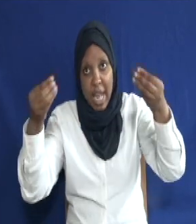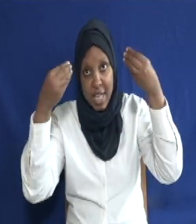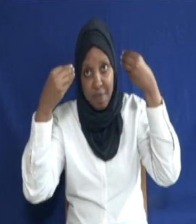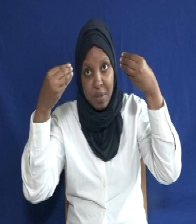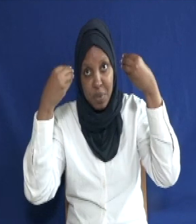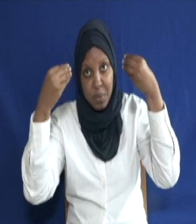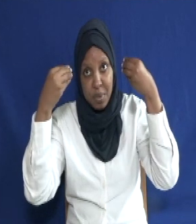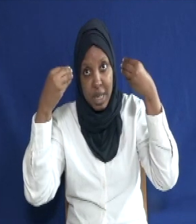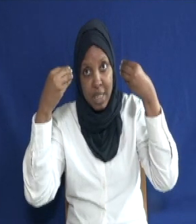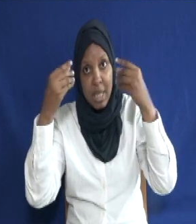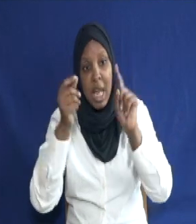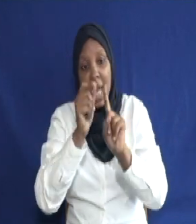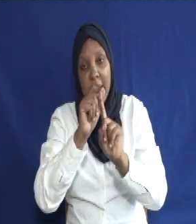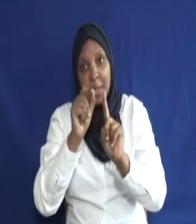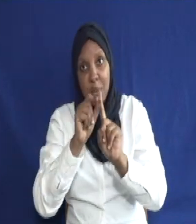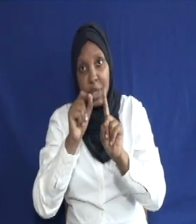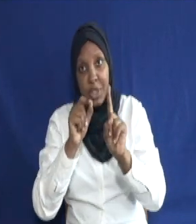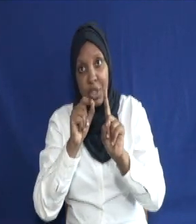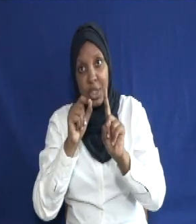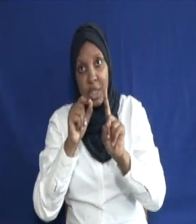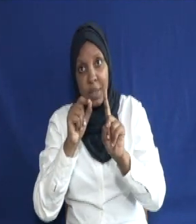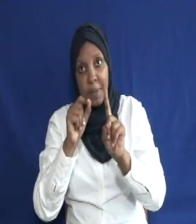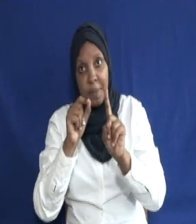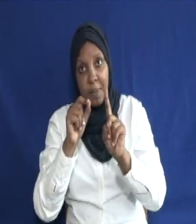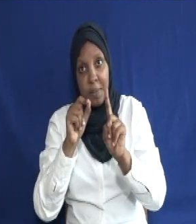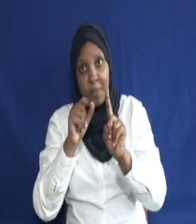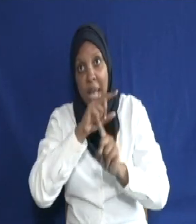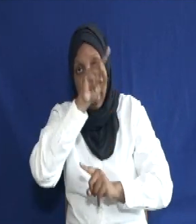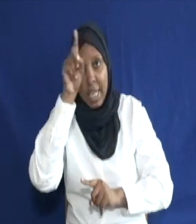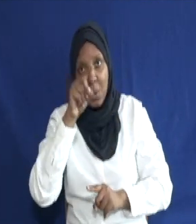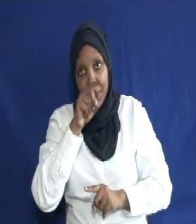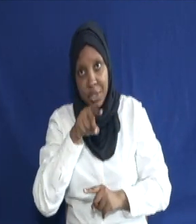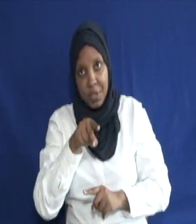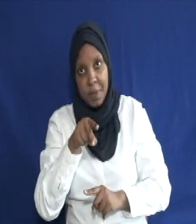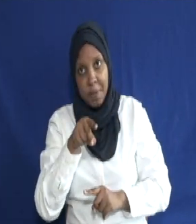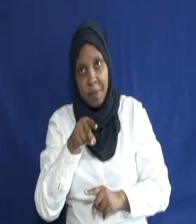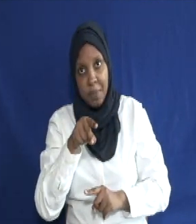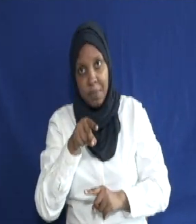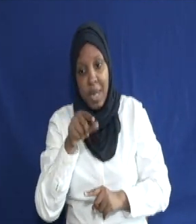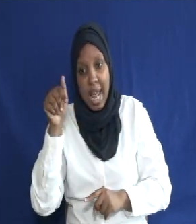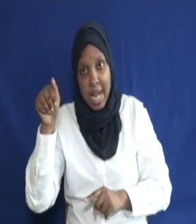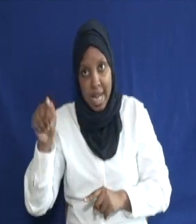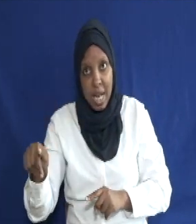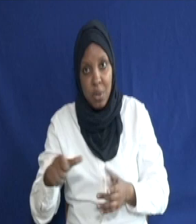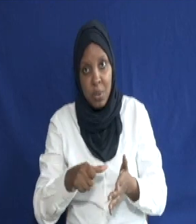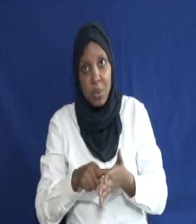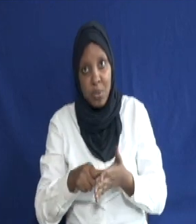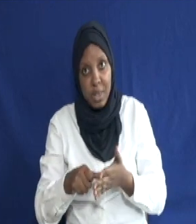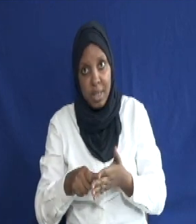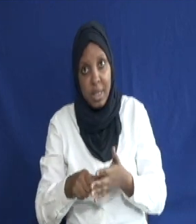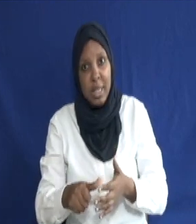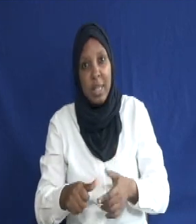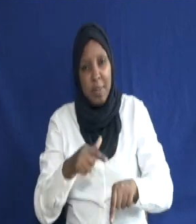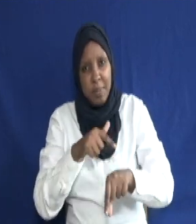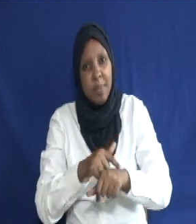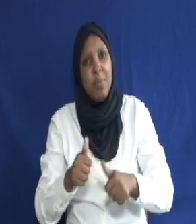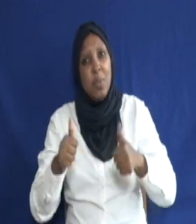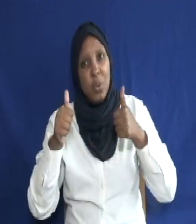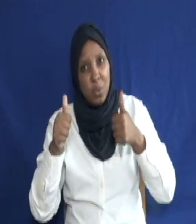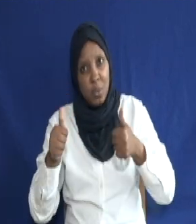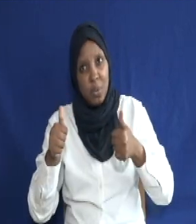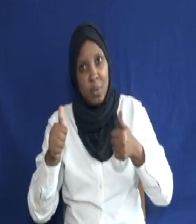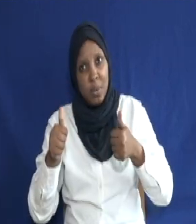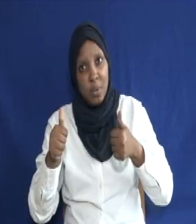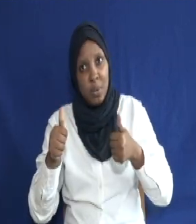exponential equation. So now, my dear pupil, I think it's a good time to practice how